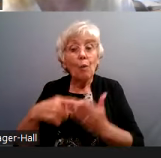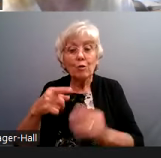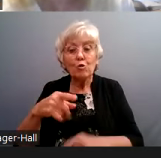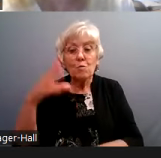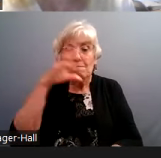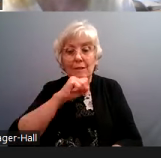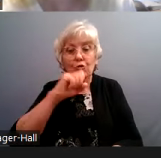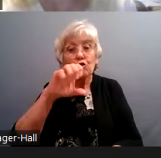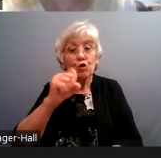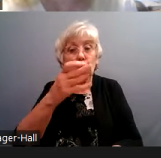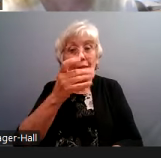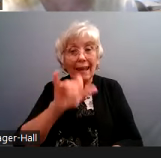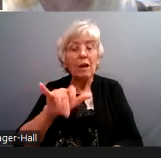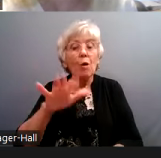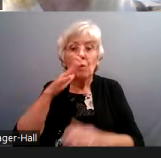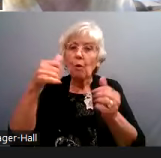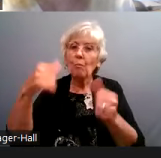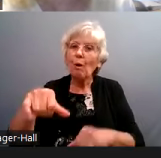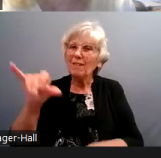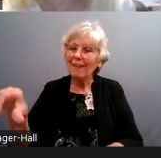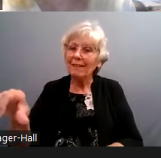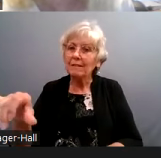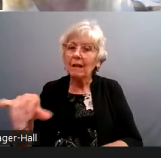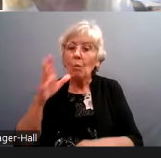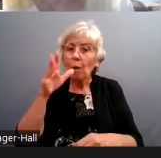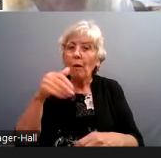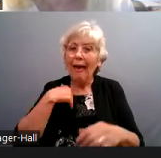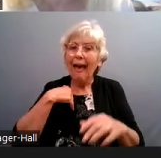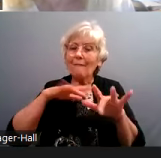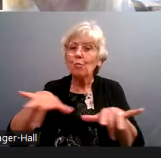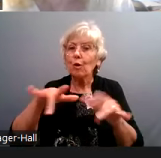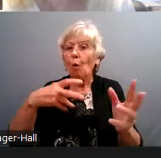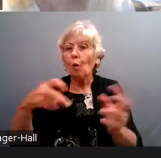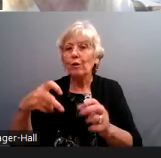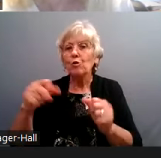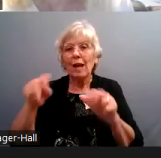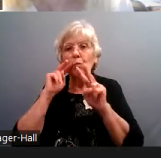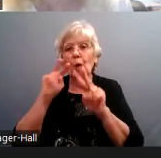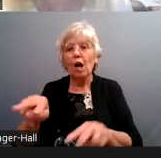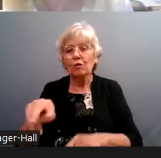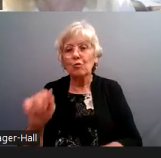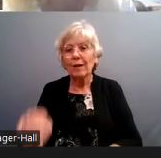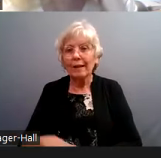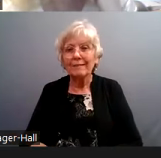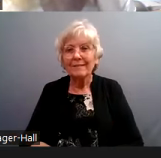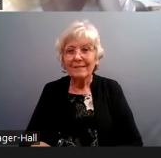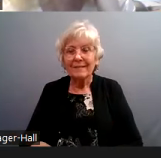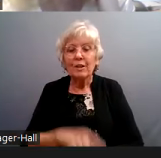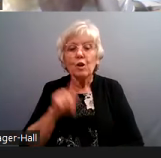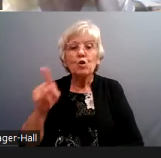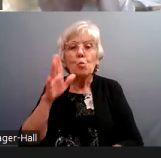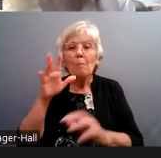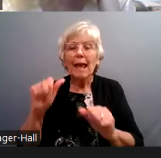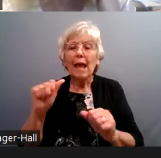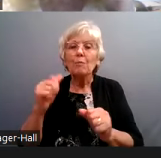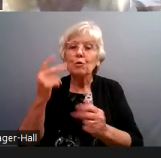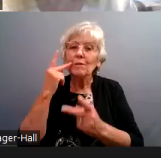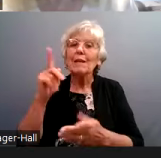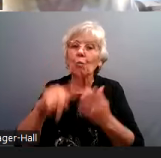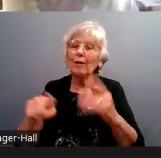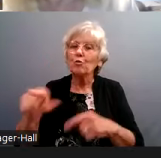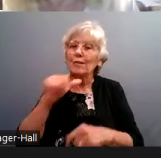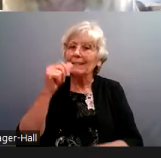we're going to post this to the recording. So Okay. so you'll be able to catch what you missed.